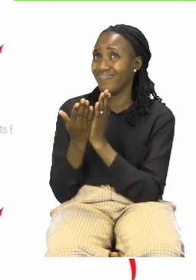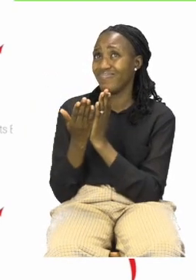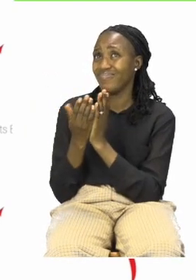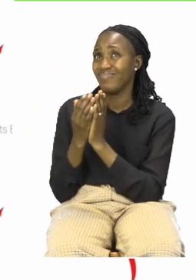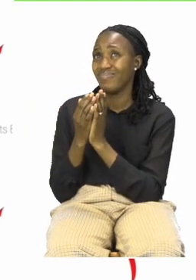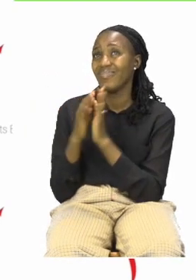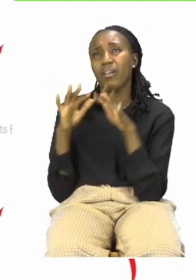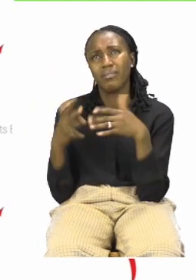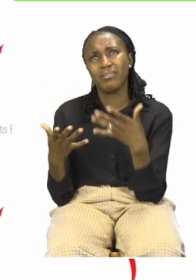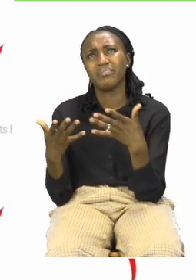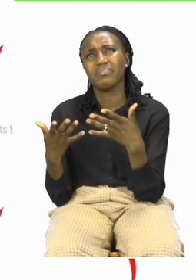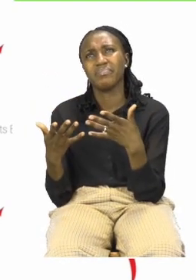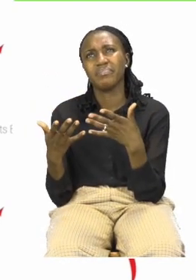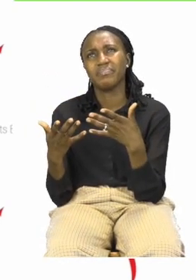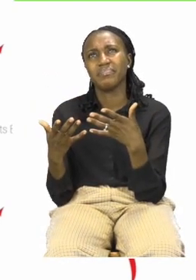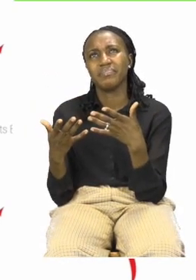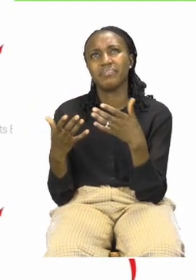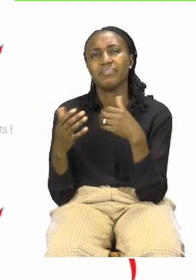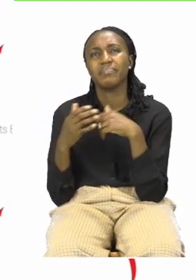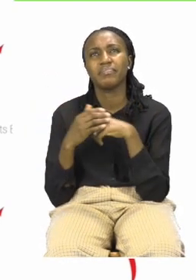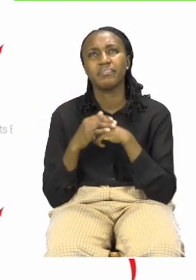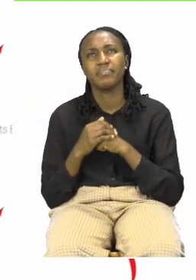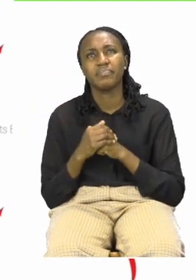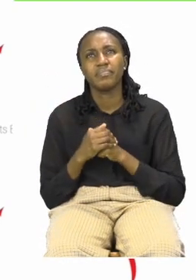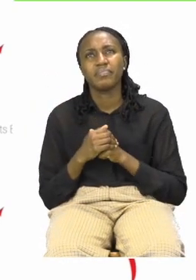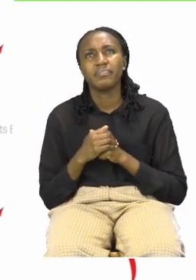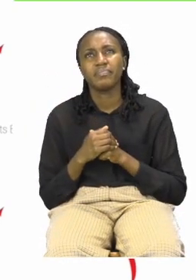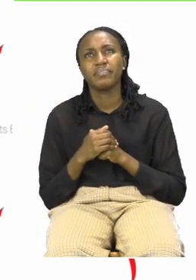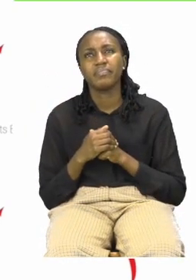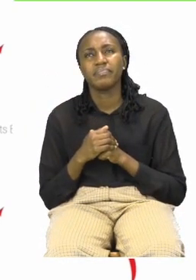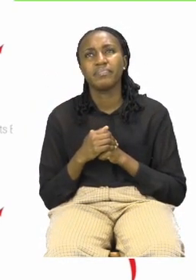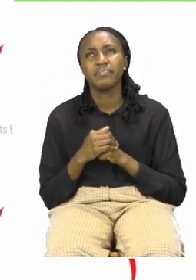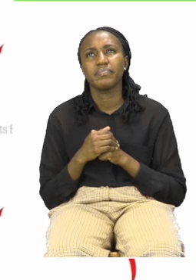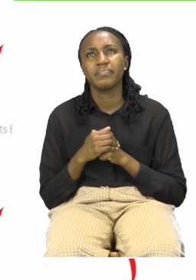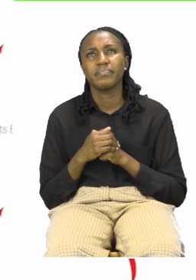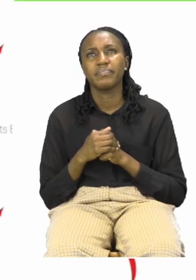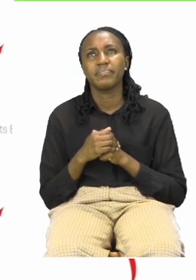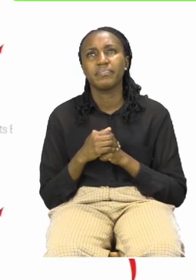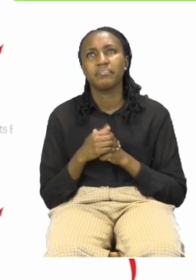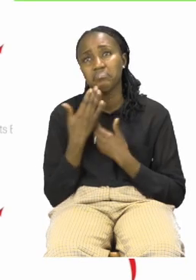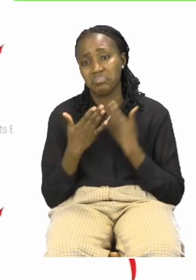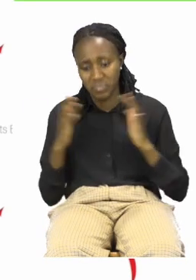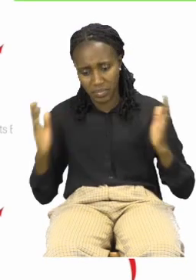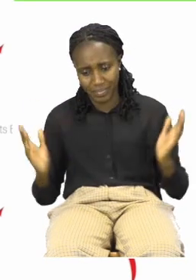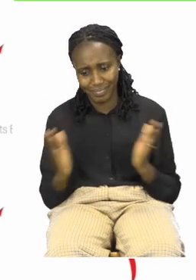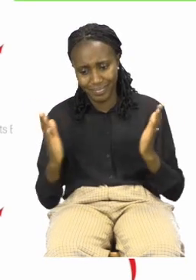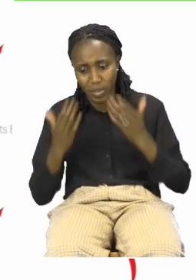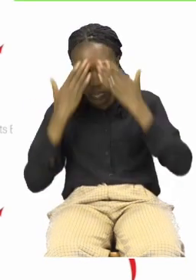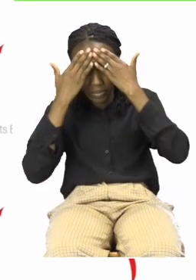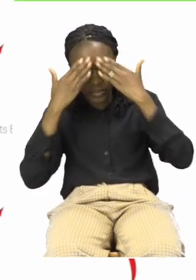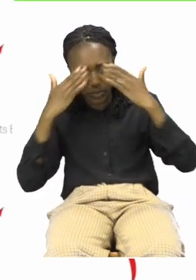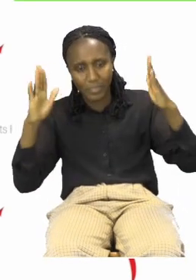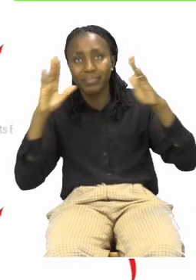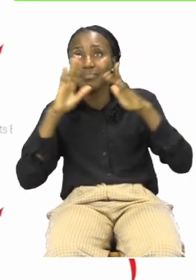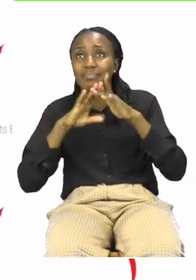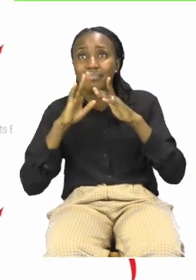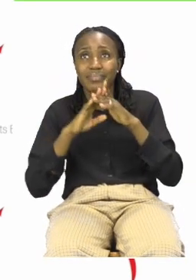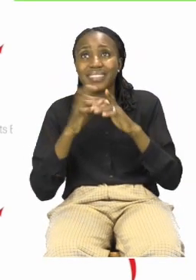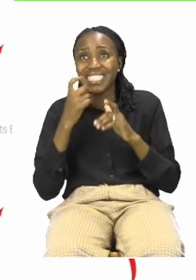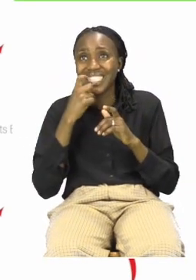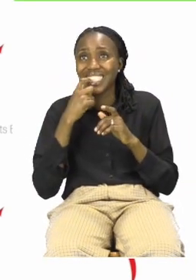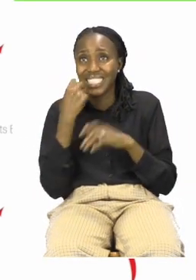way, programs, well, just to encourage or to create awareness about the sport?